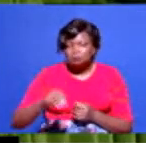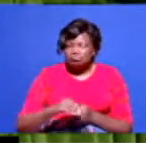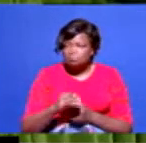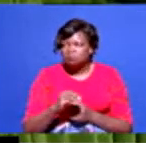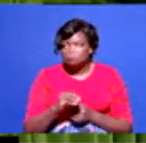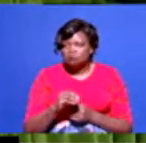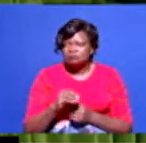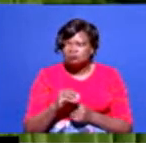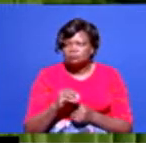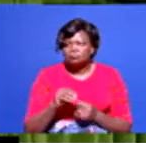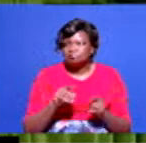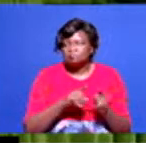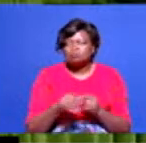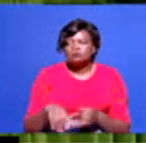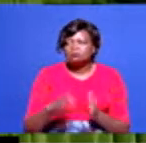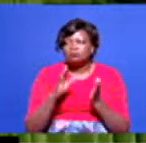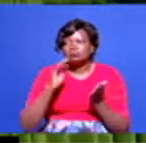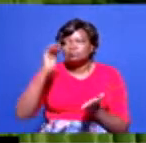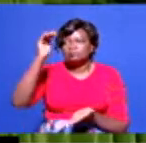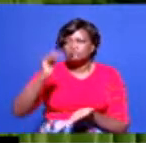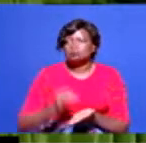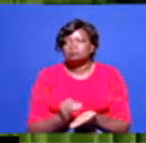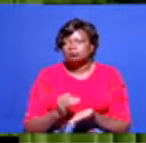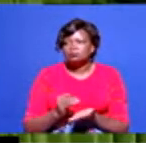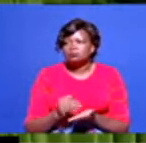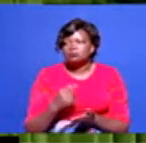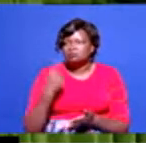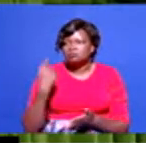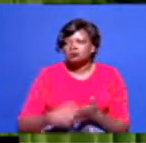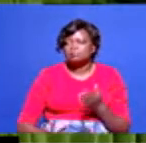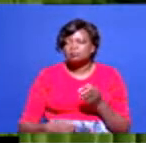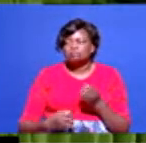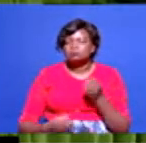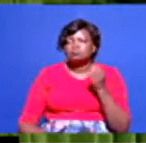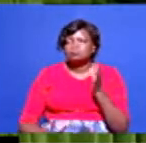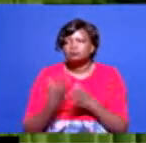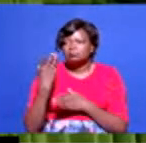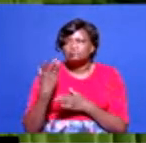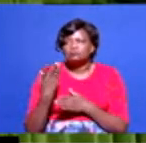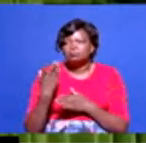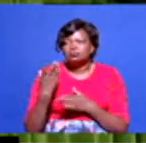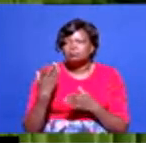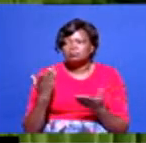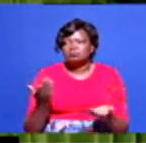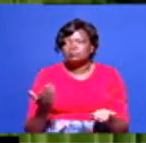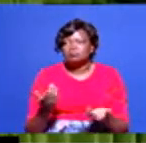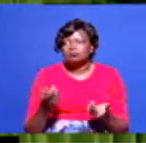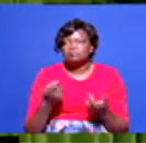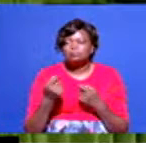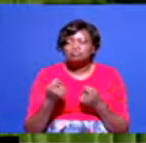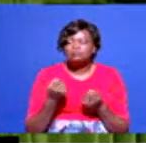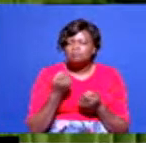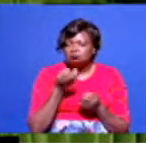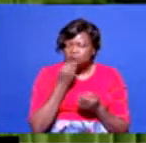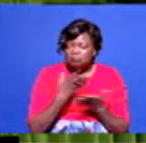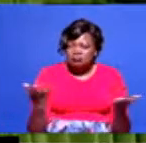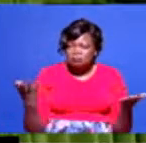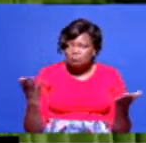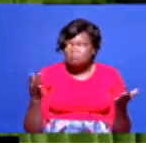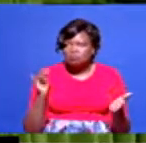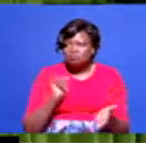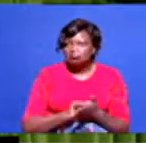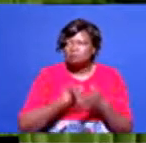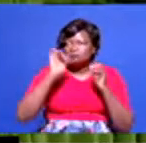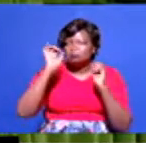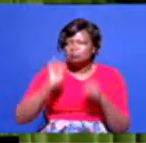means of reducing the cost of production of our basic food items, so that we can